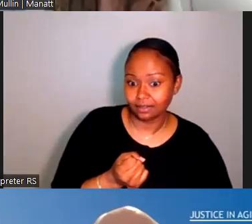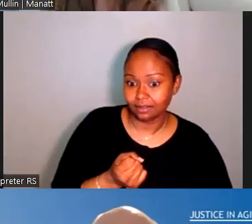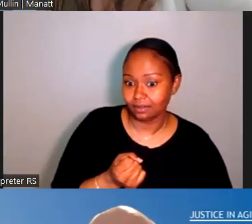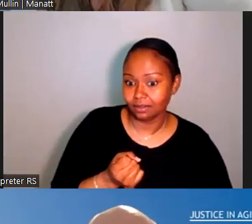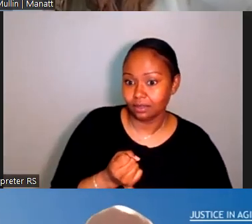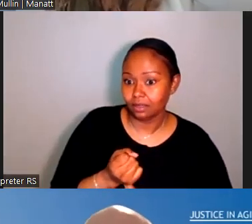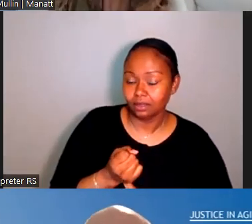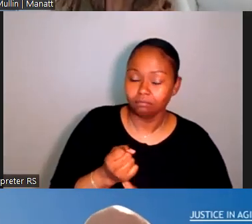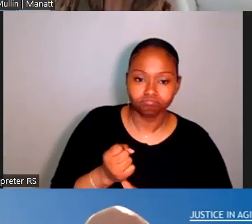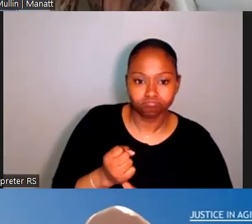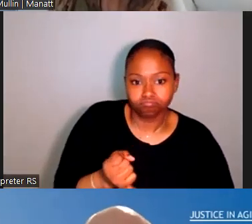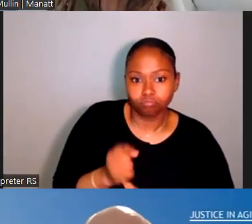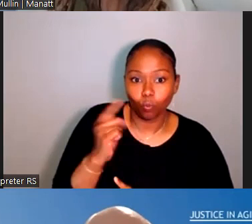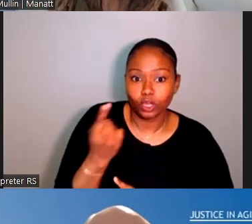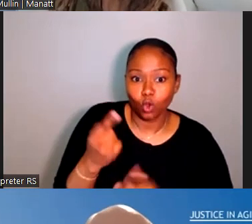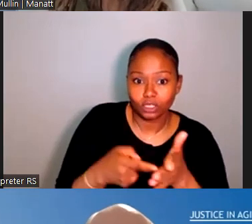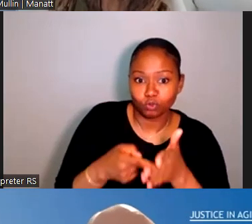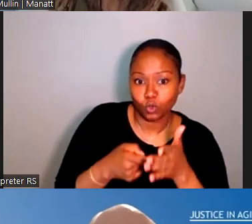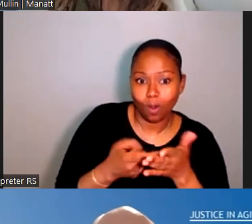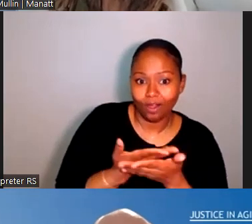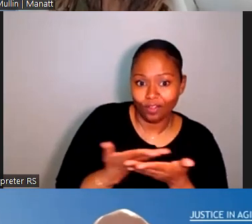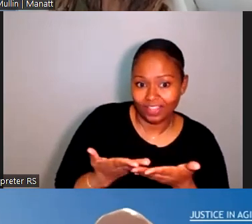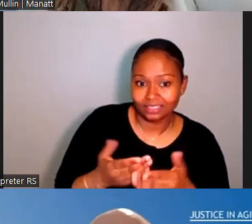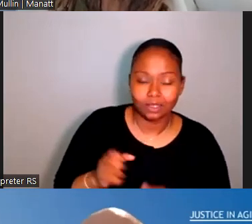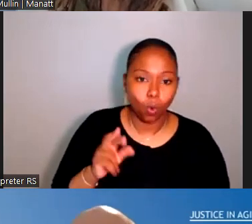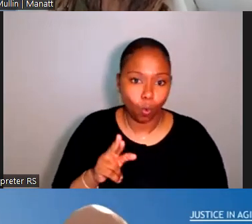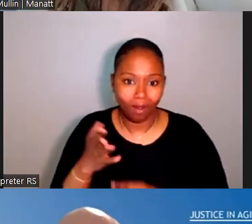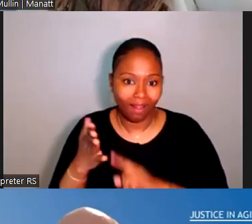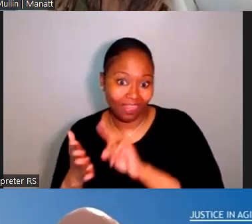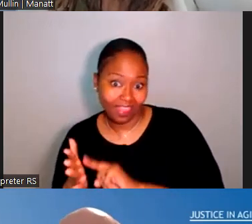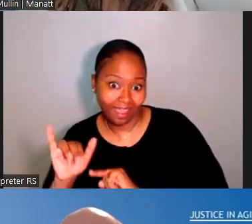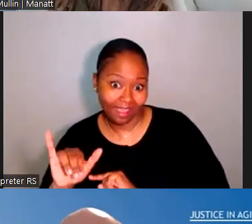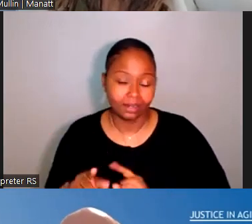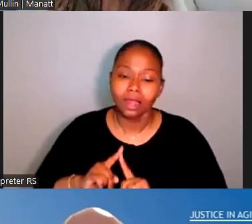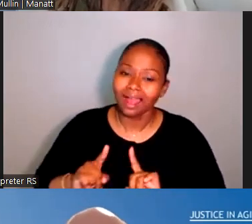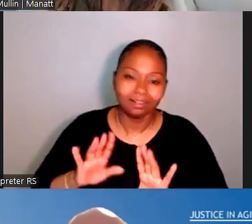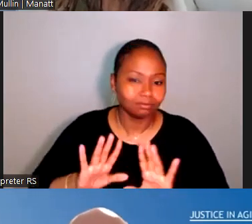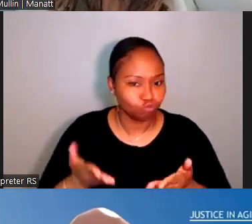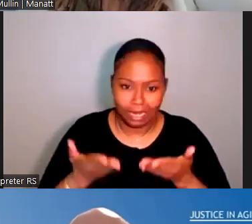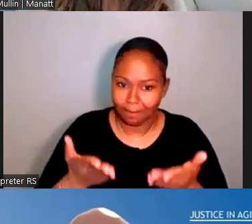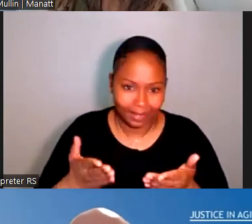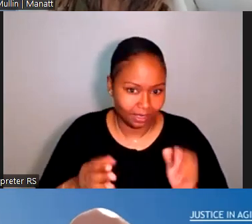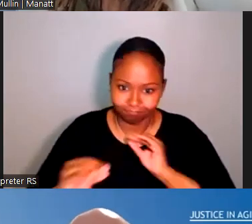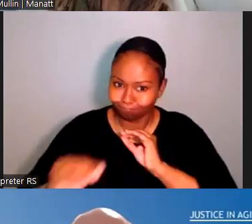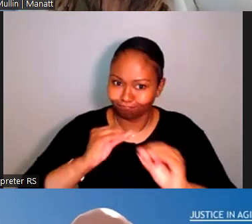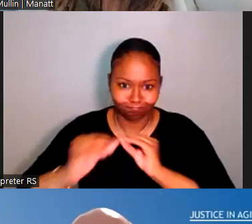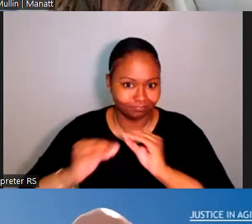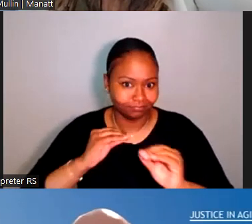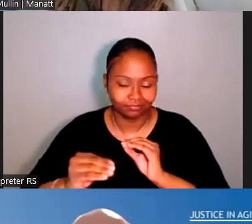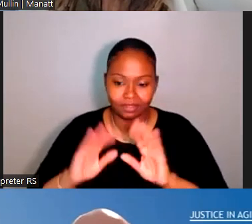required is this, that, or the other thing. So I would recommend rethinking a focus